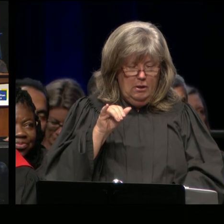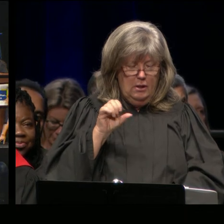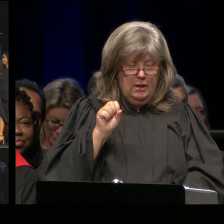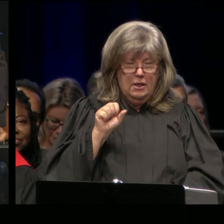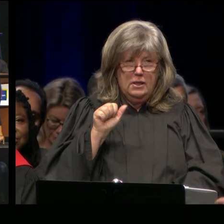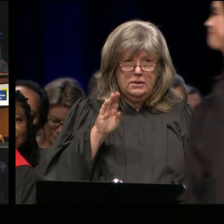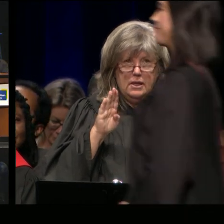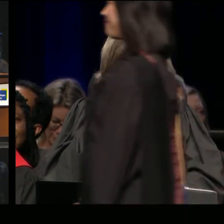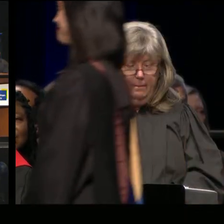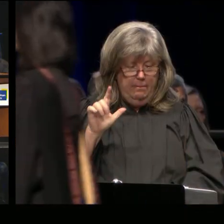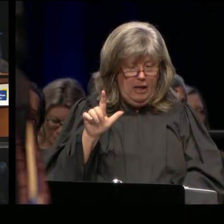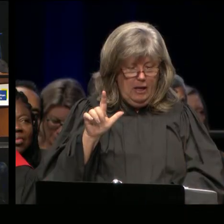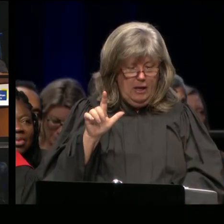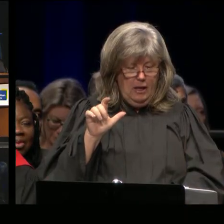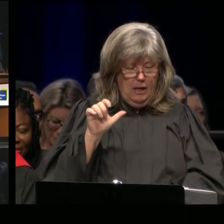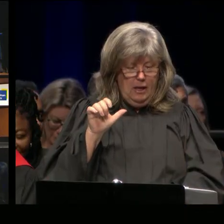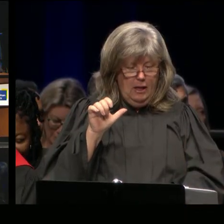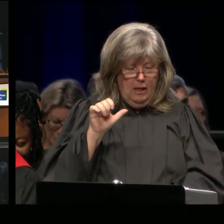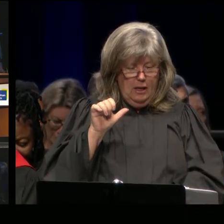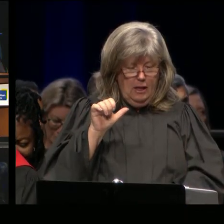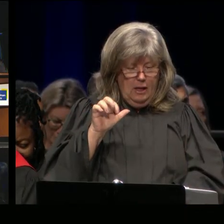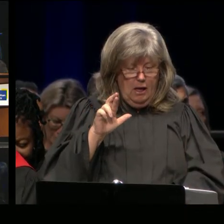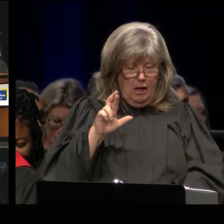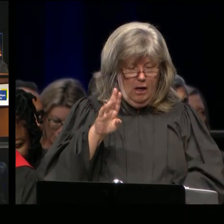Isabel Arboleda.